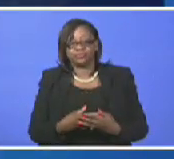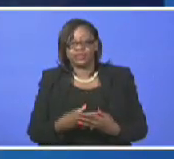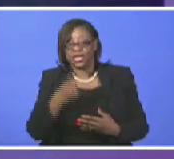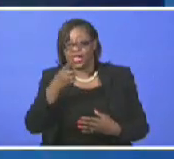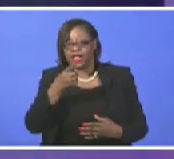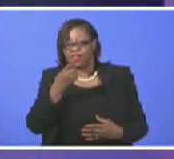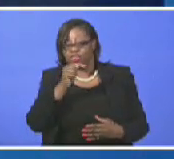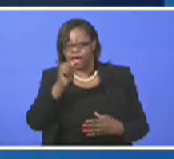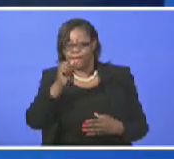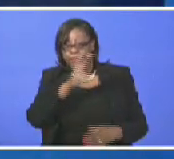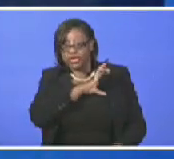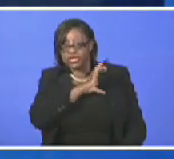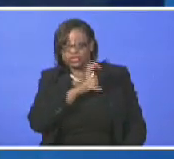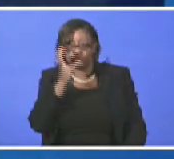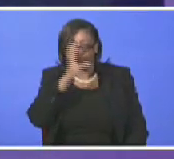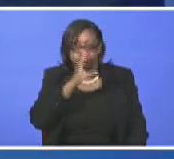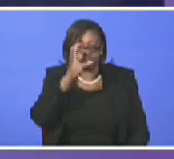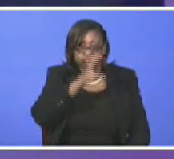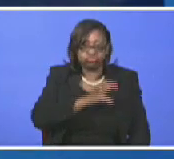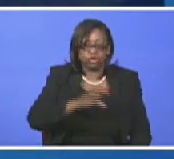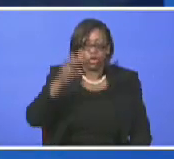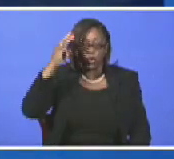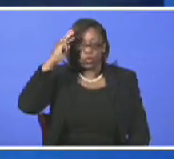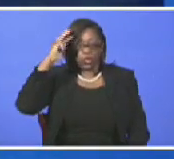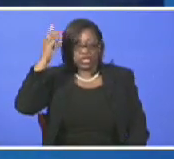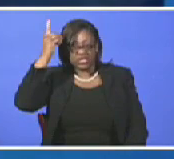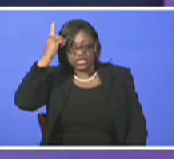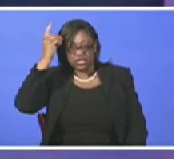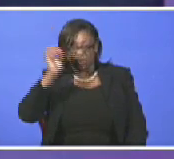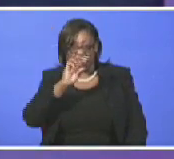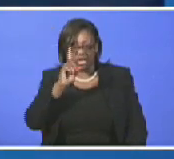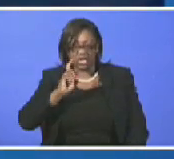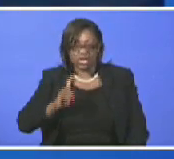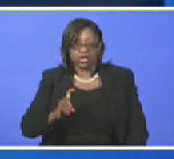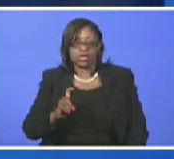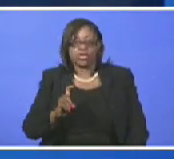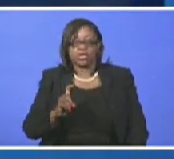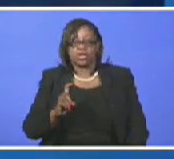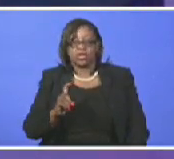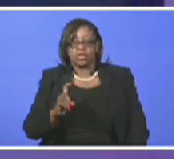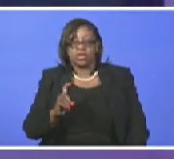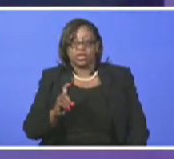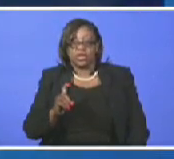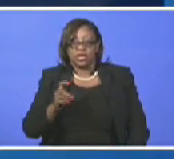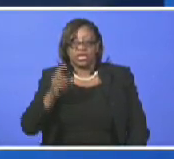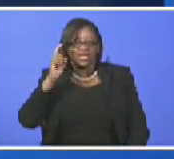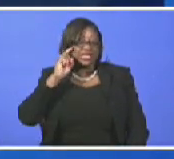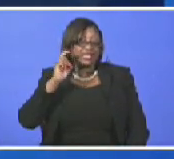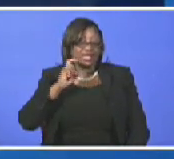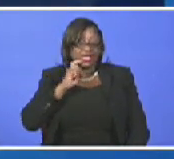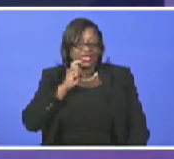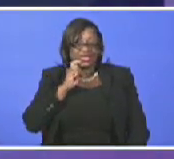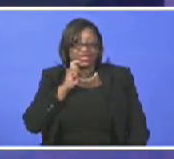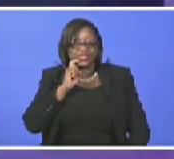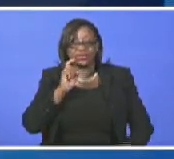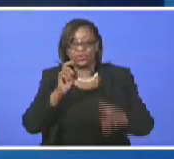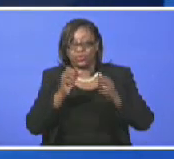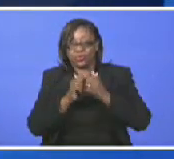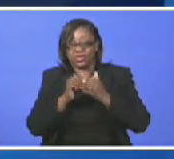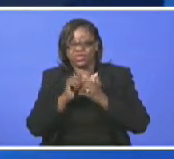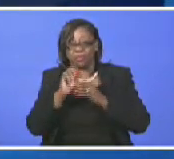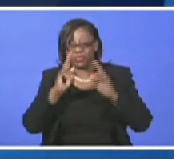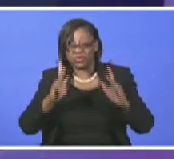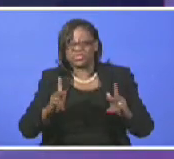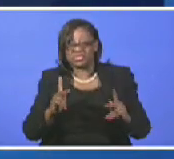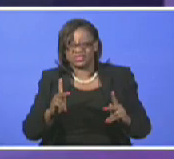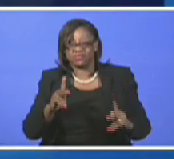Police on the hunt tonight for William Davis. He's wanted for questioning in relation to an unlawful sexual intercourse charge.